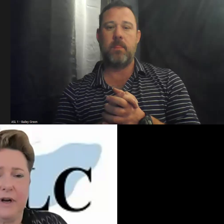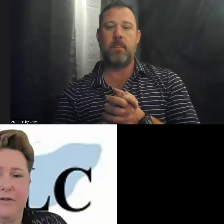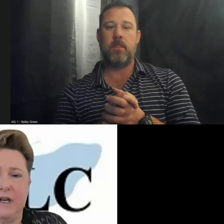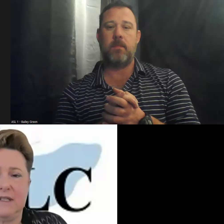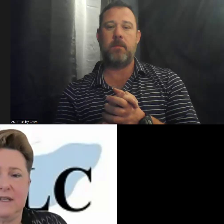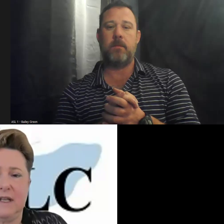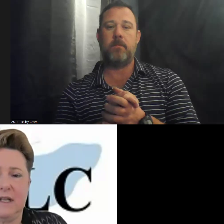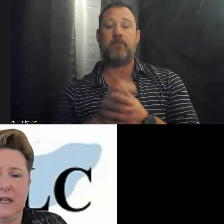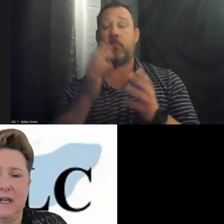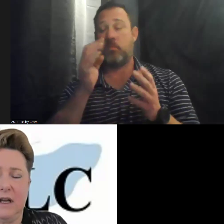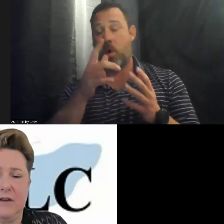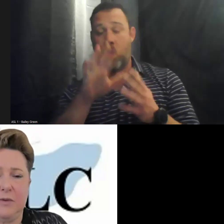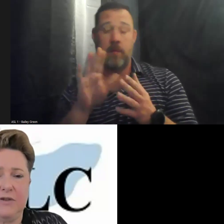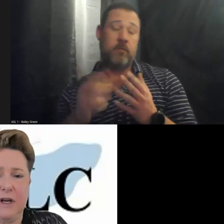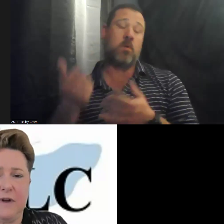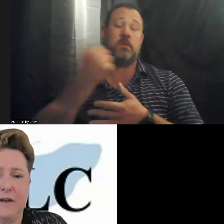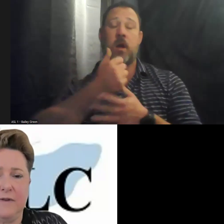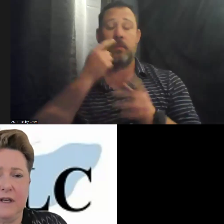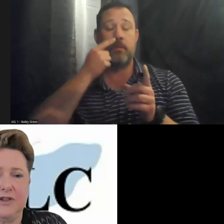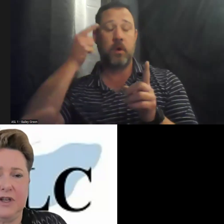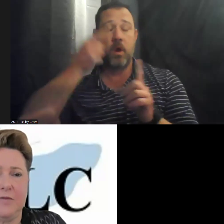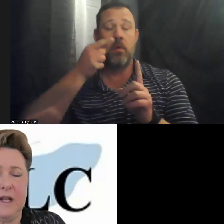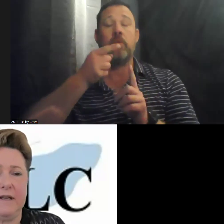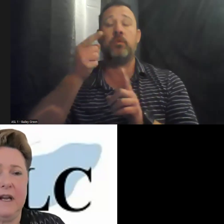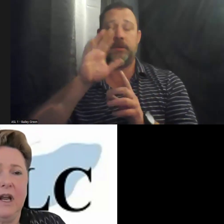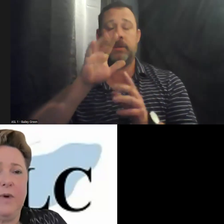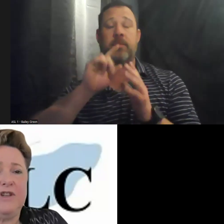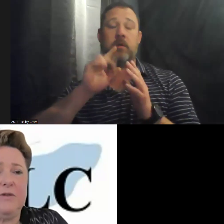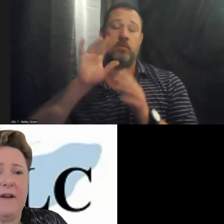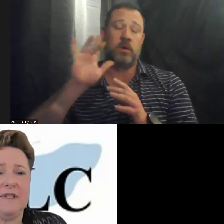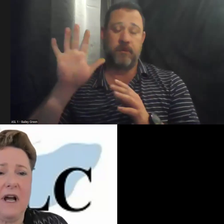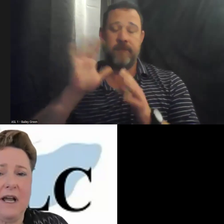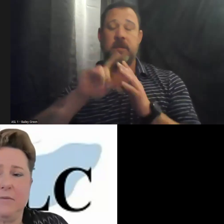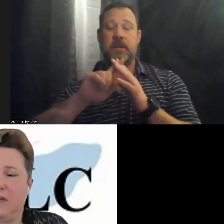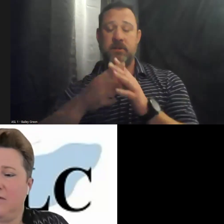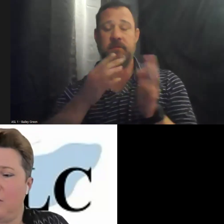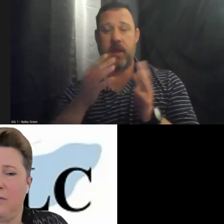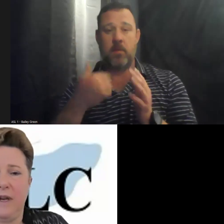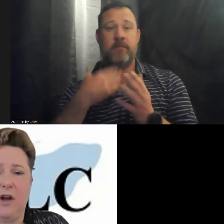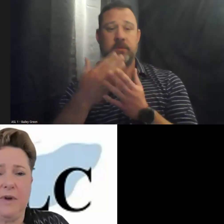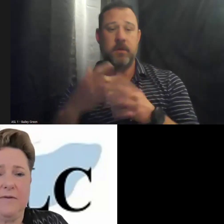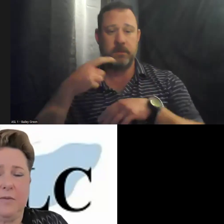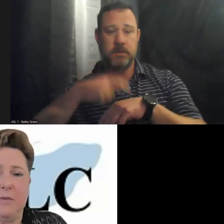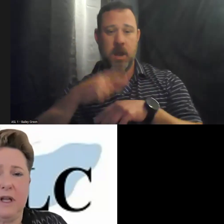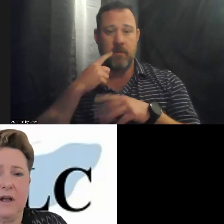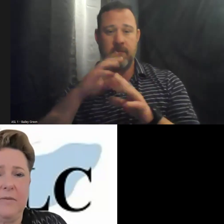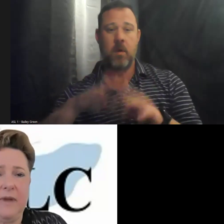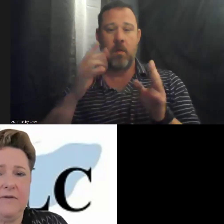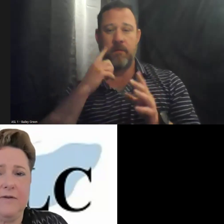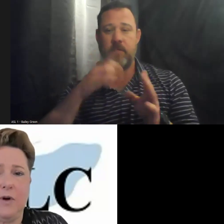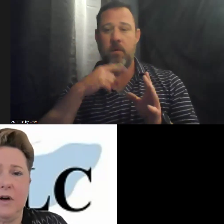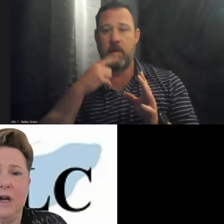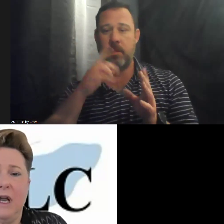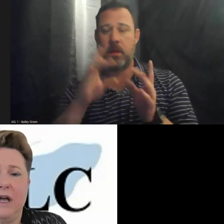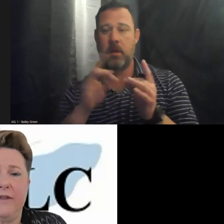your top priorities in the 2025 initiative plan. We do have time before we open for public